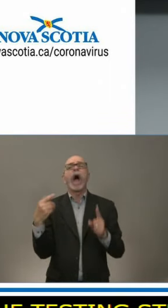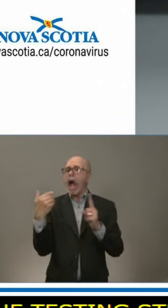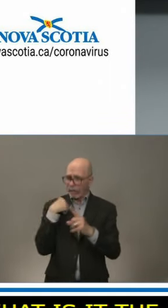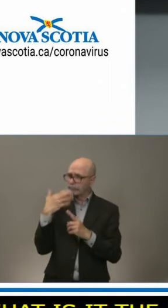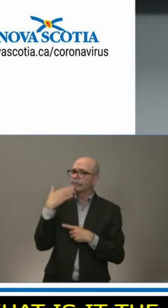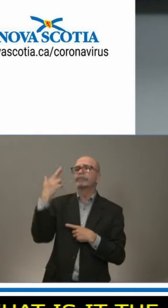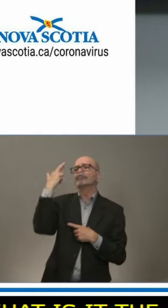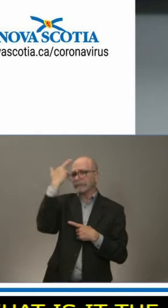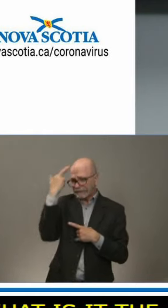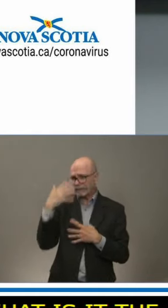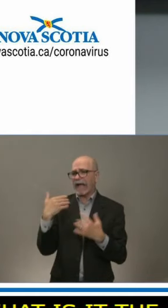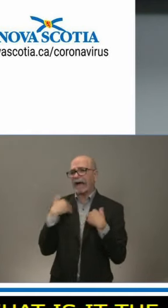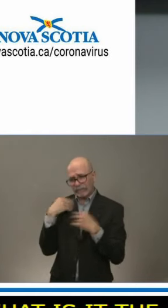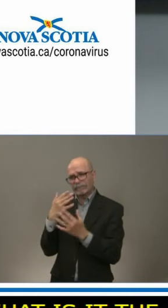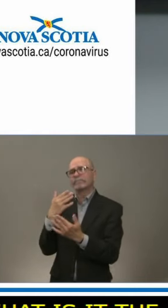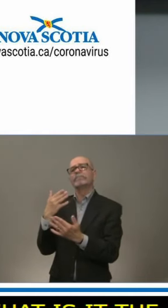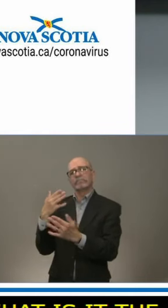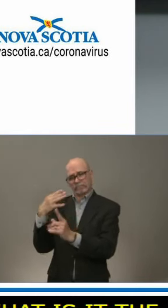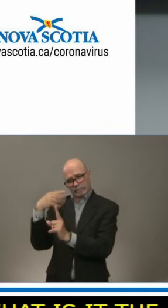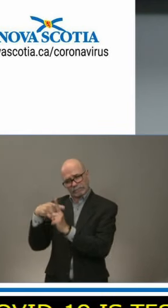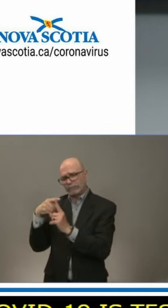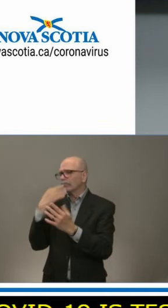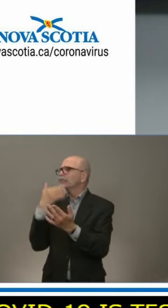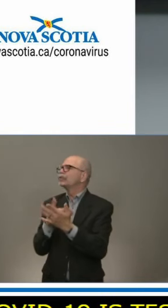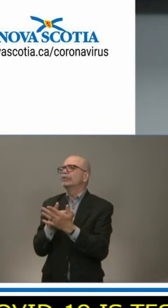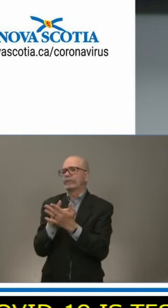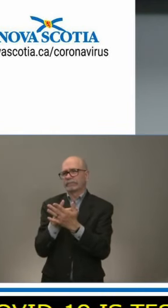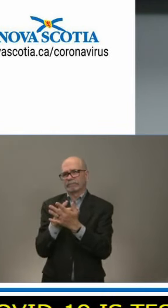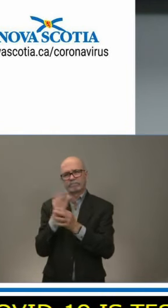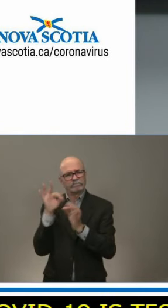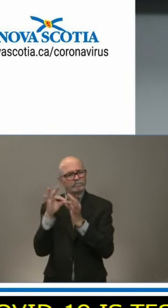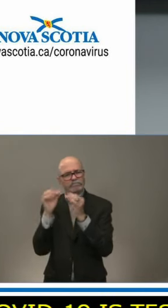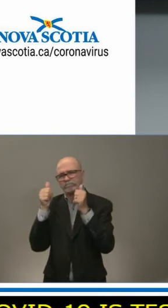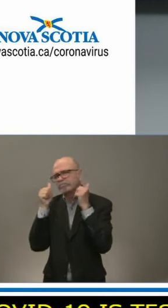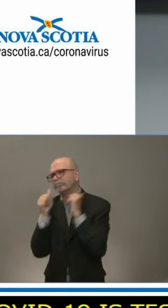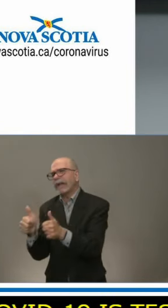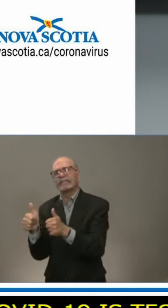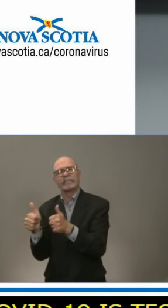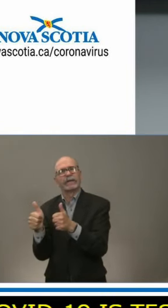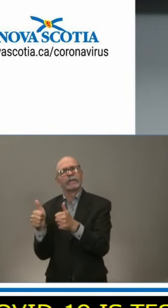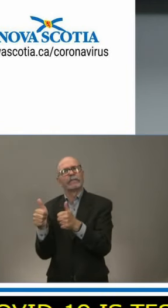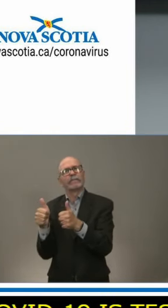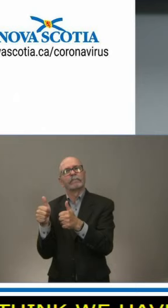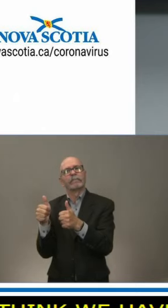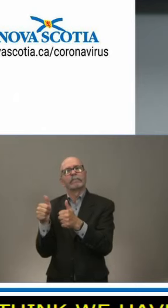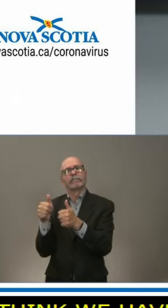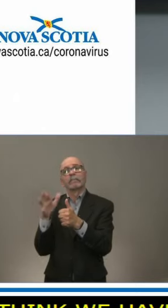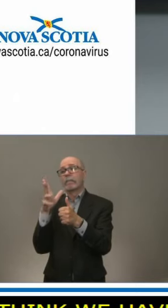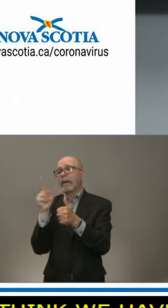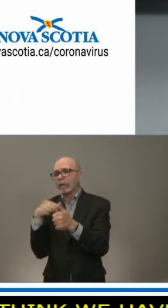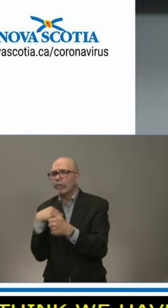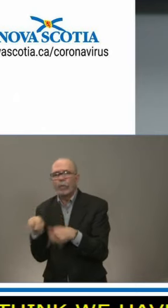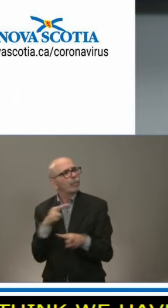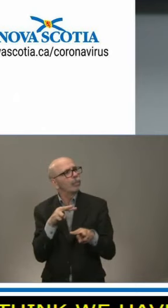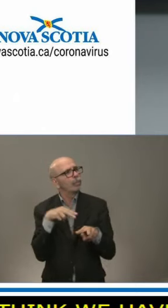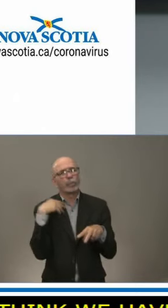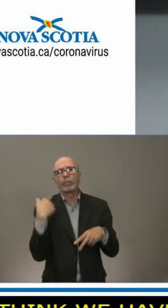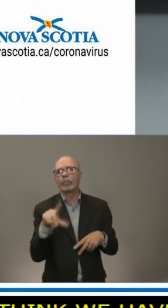week how my admiration for my colleagues in the microbiology lab of how